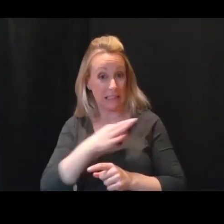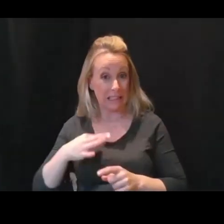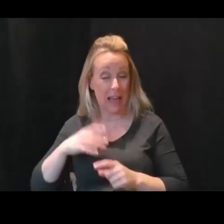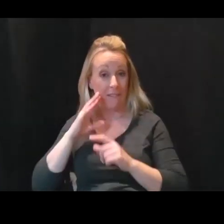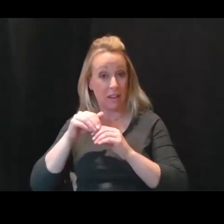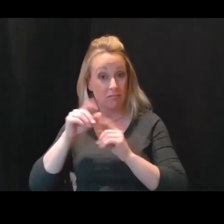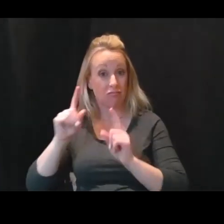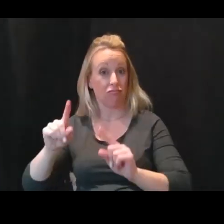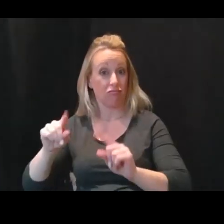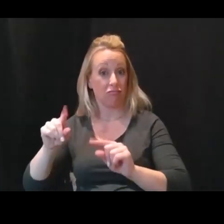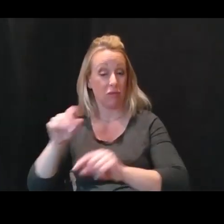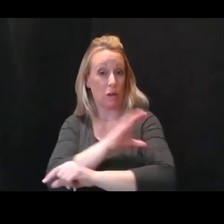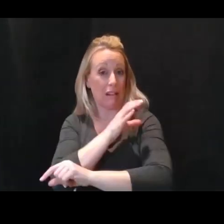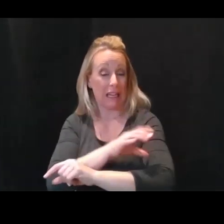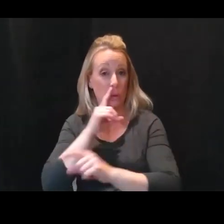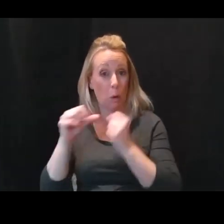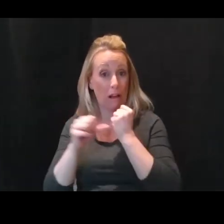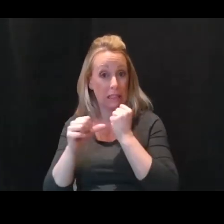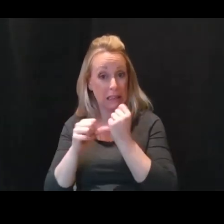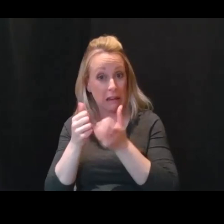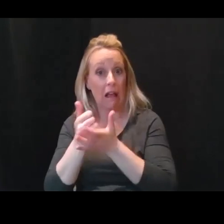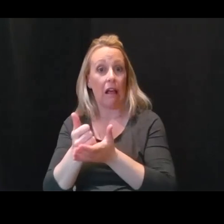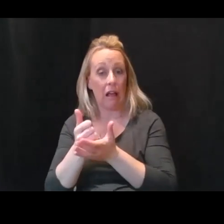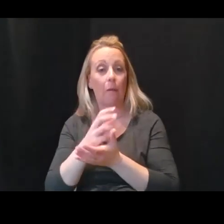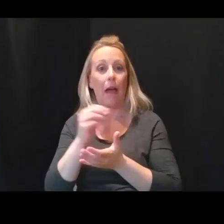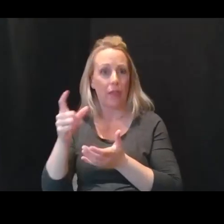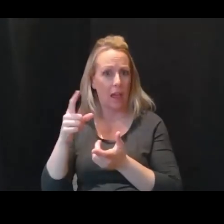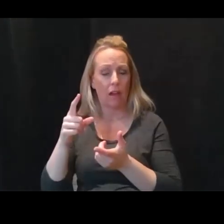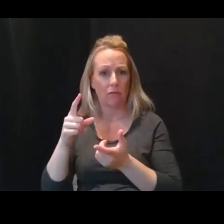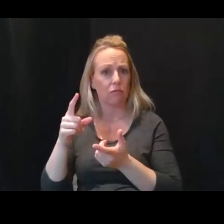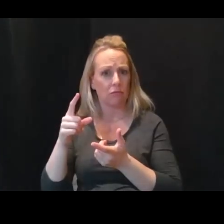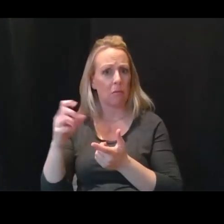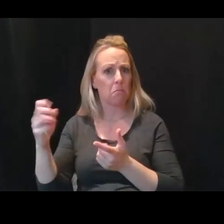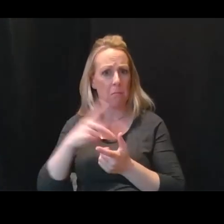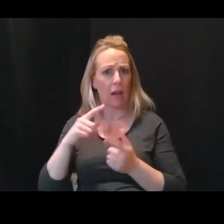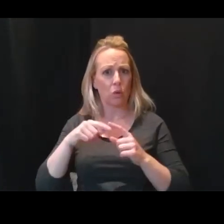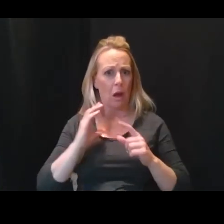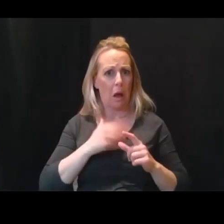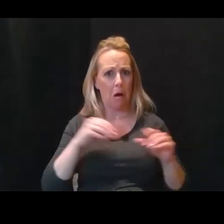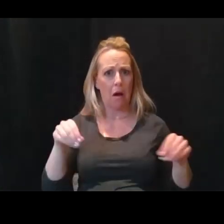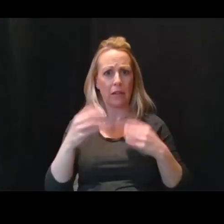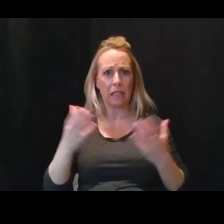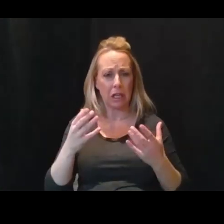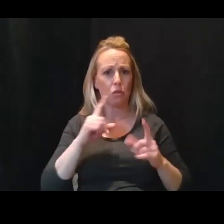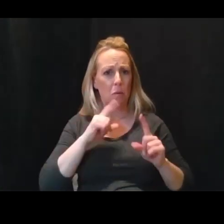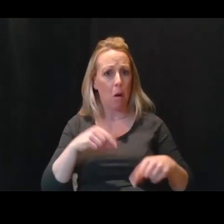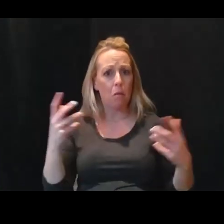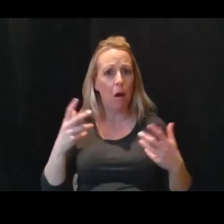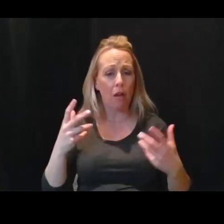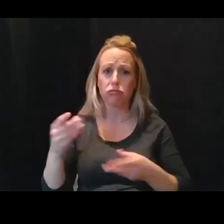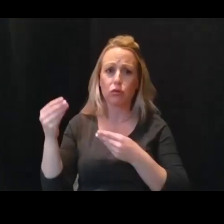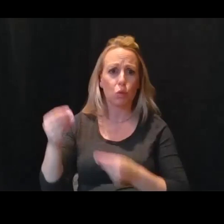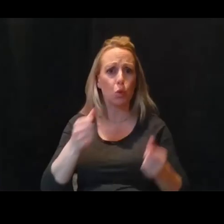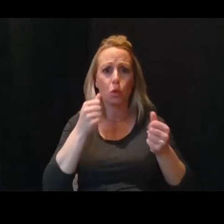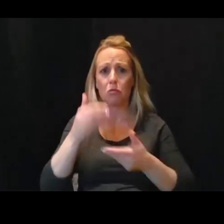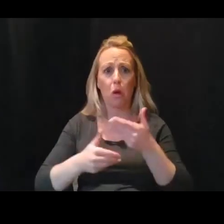to assist, and they have talked and reported back that the processes are very smooth, very